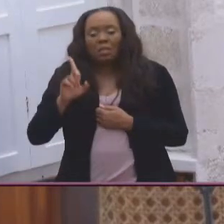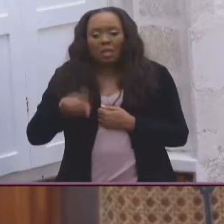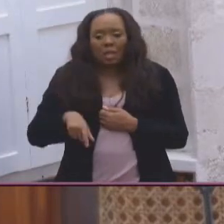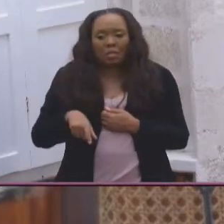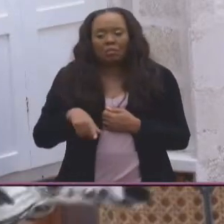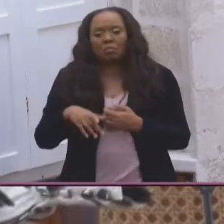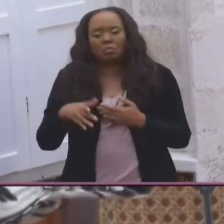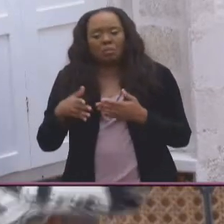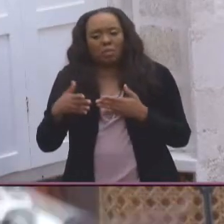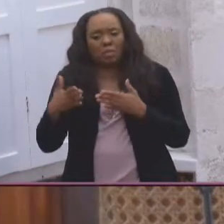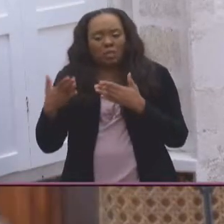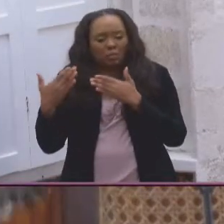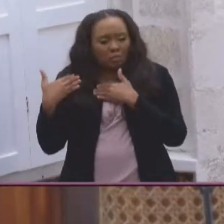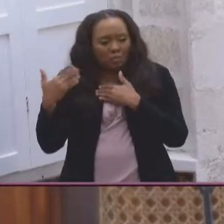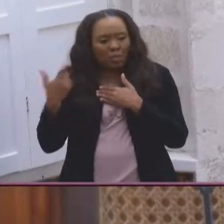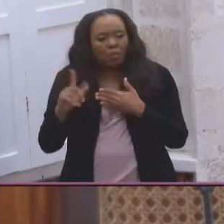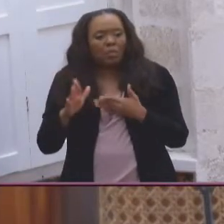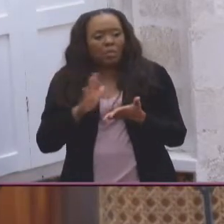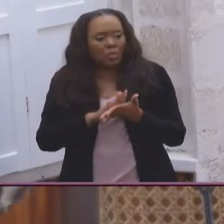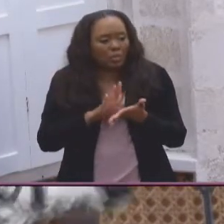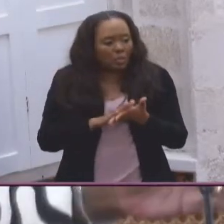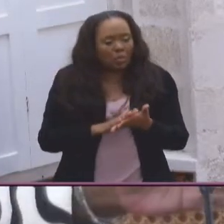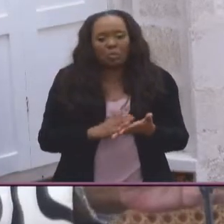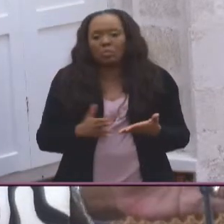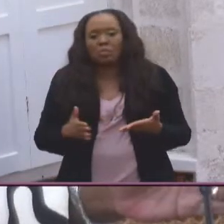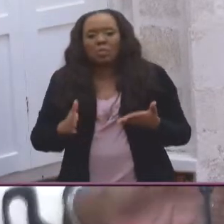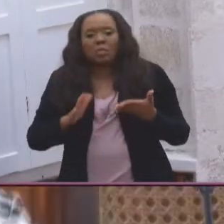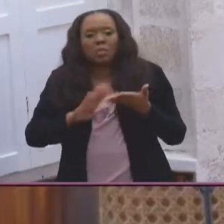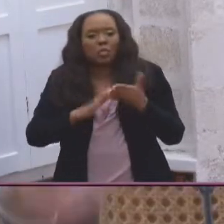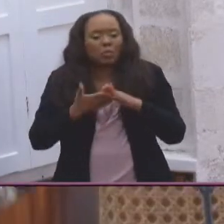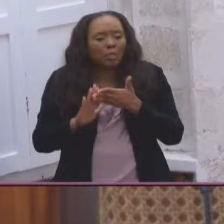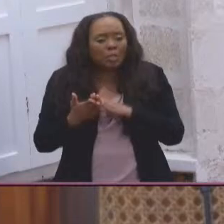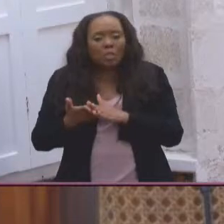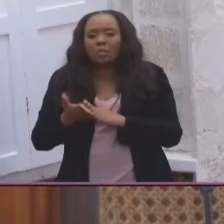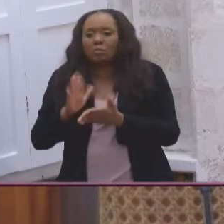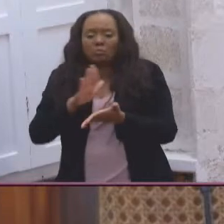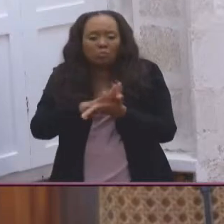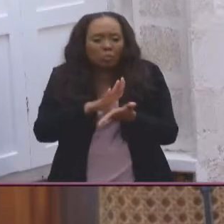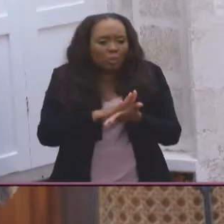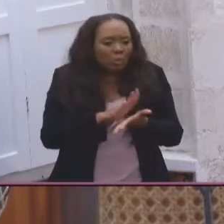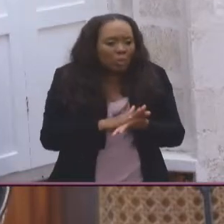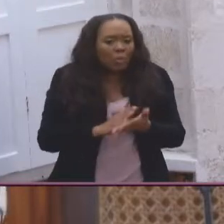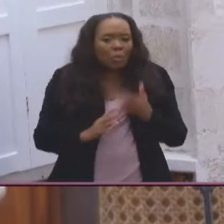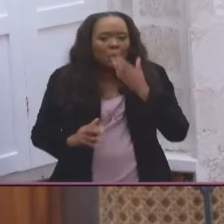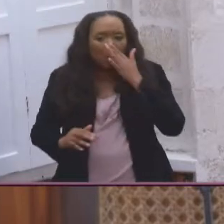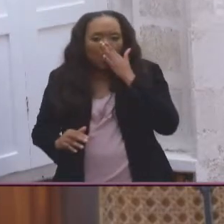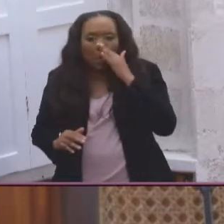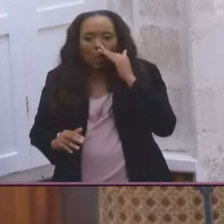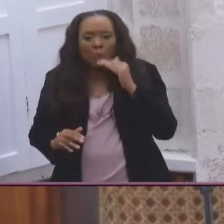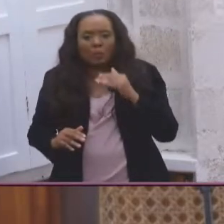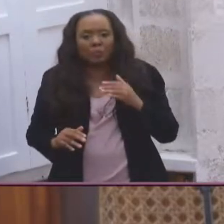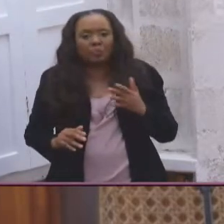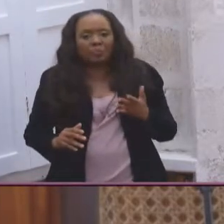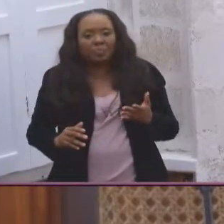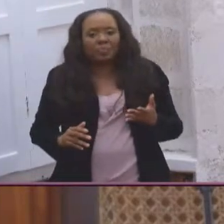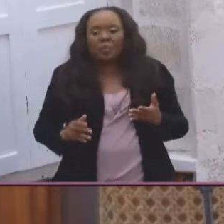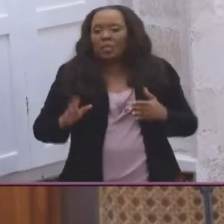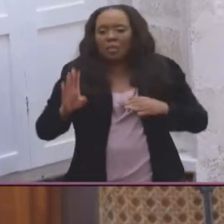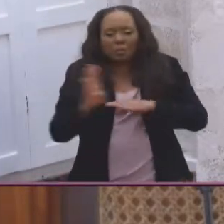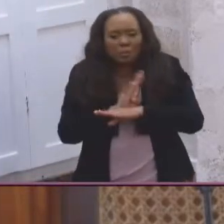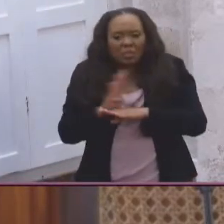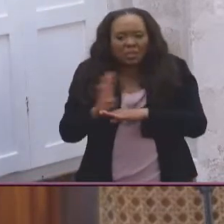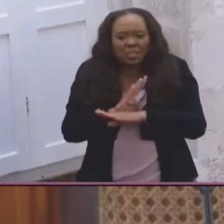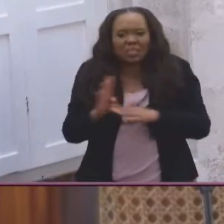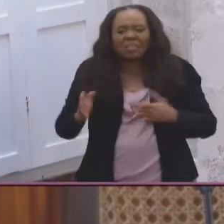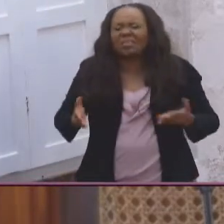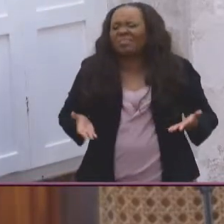that community is their workplace, whether that community is their school, whether that community is their residential community.